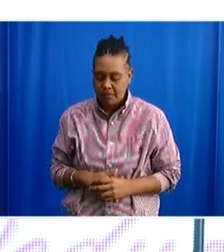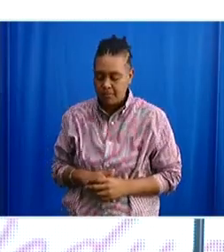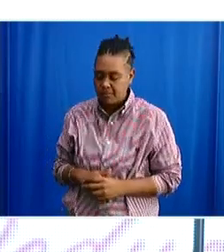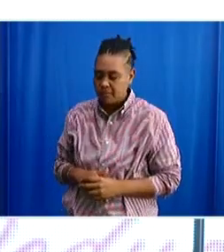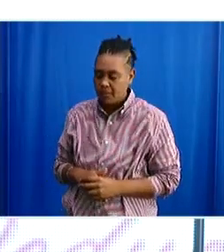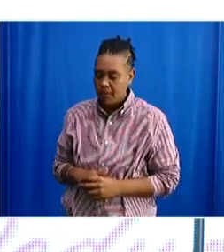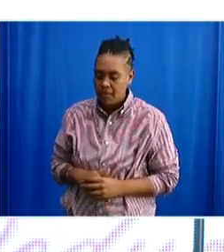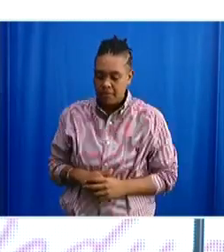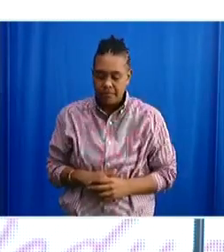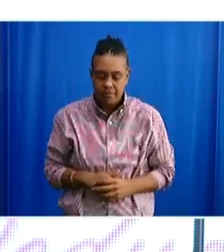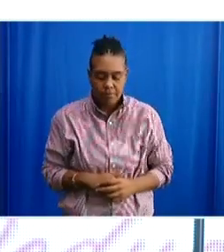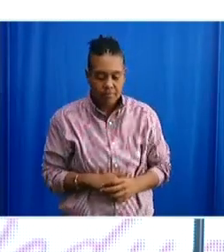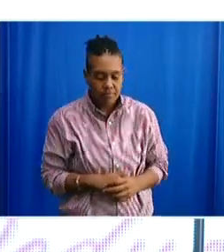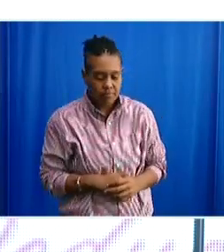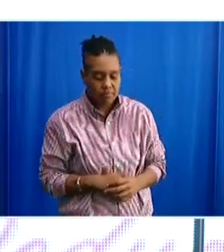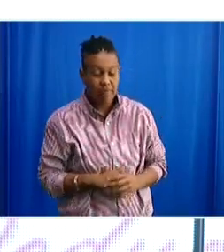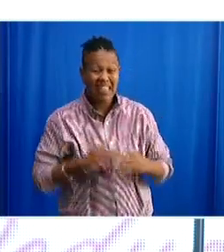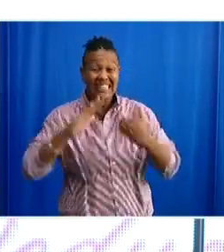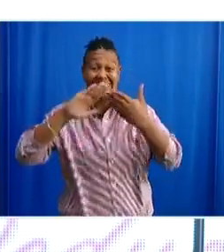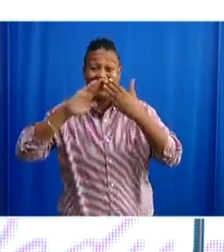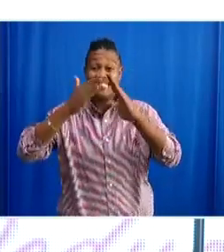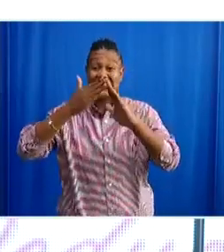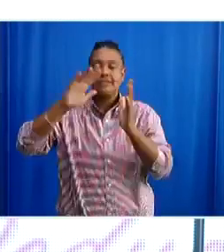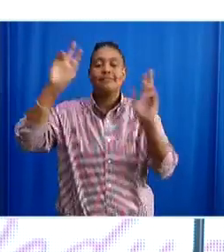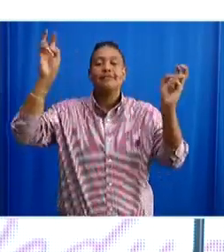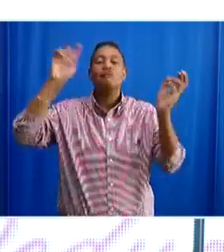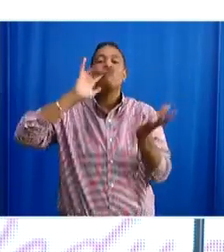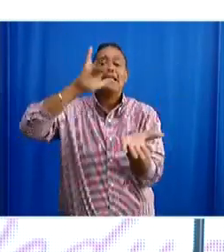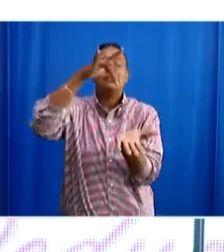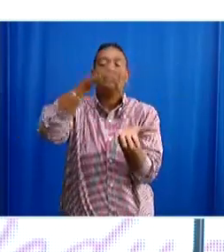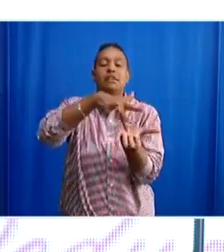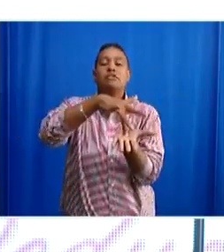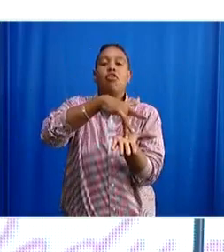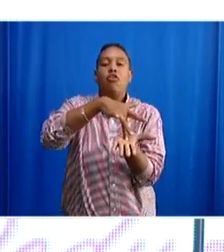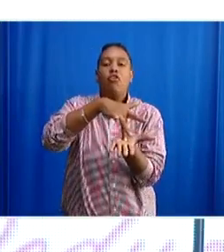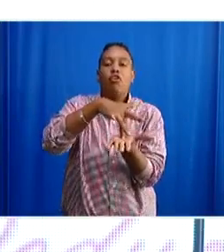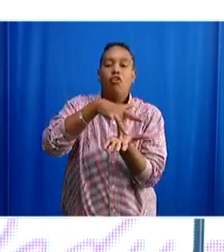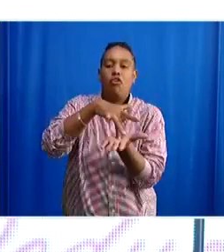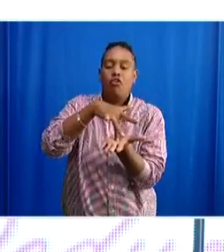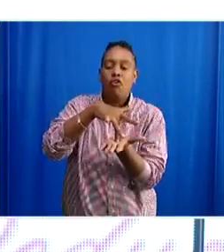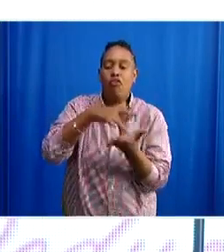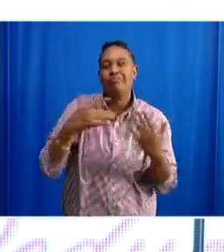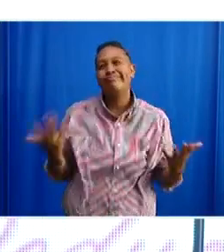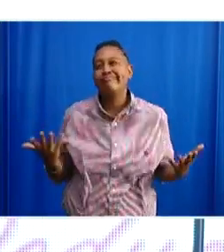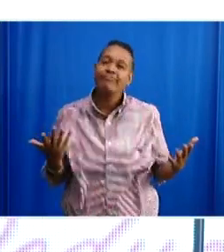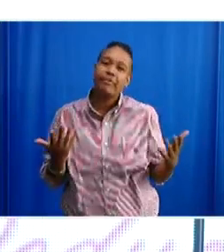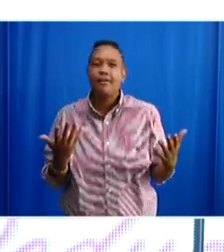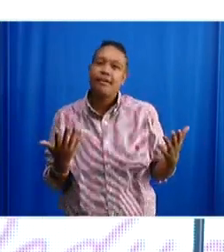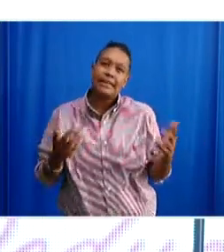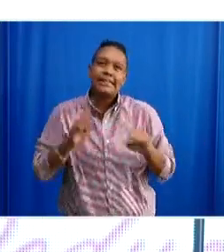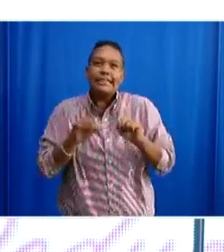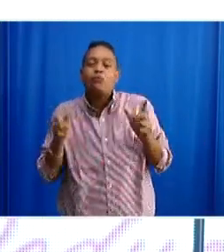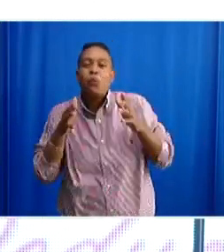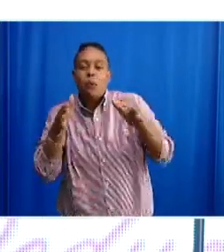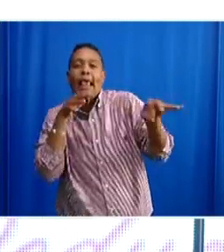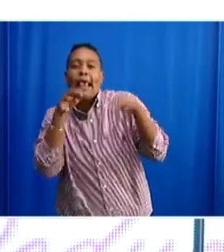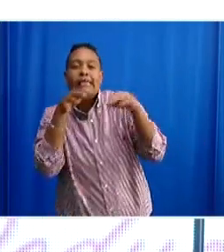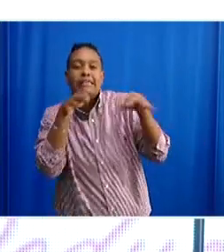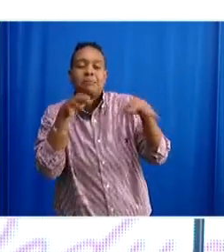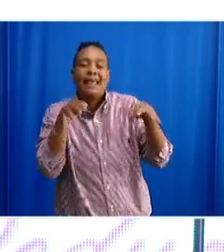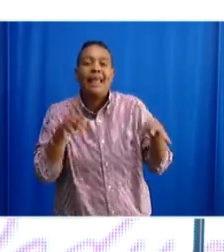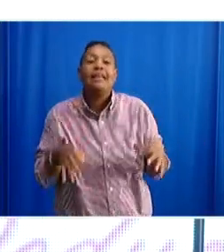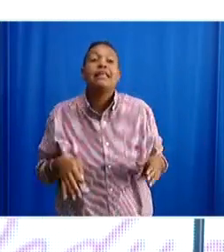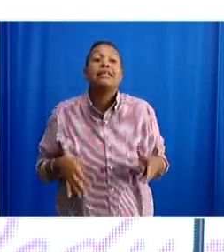So cities are the centers, or let's put it another way, cities